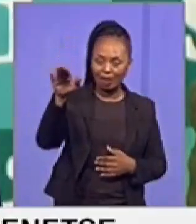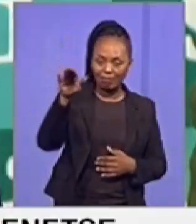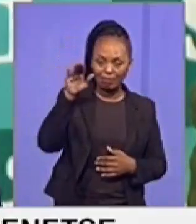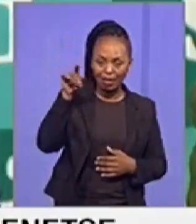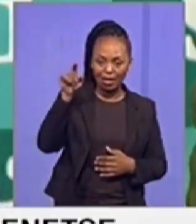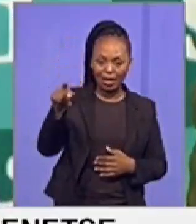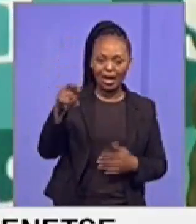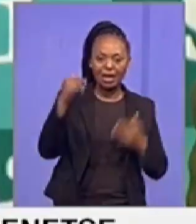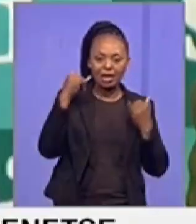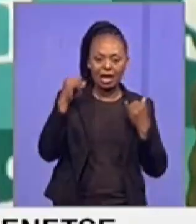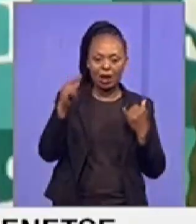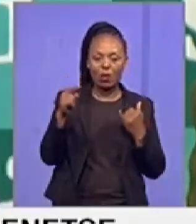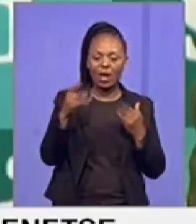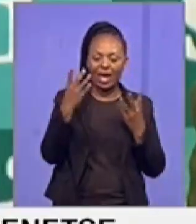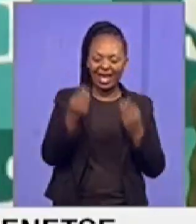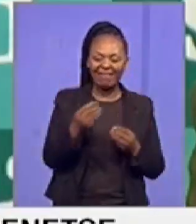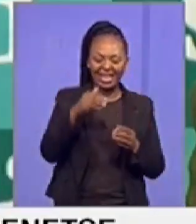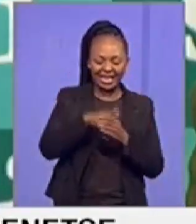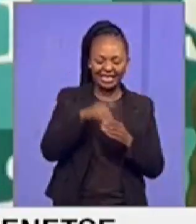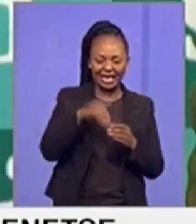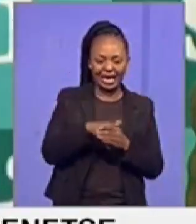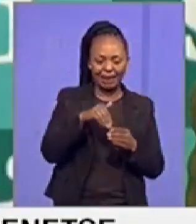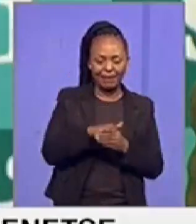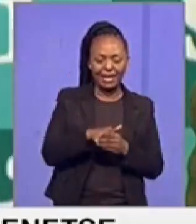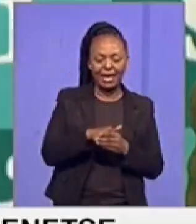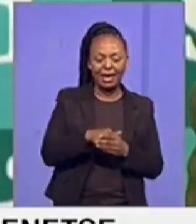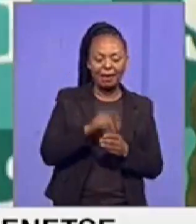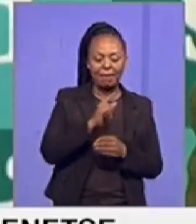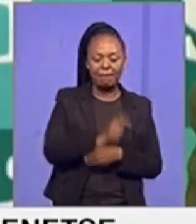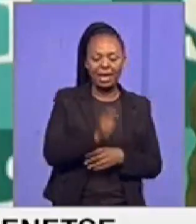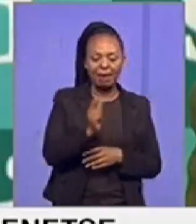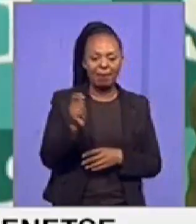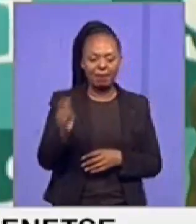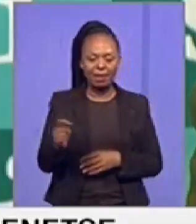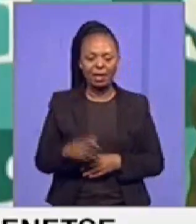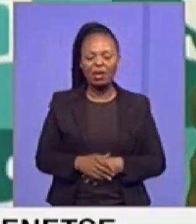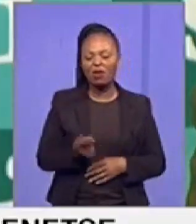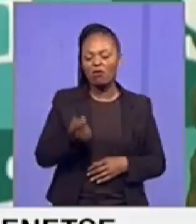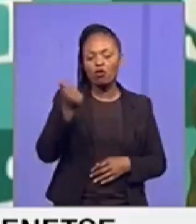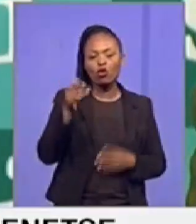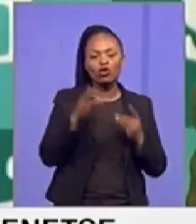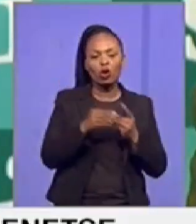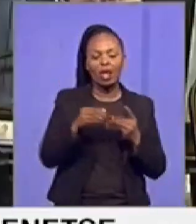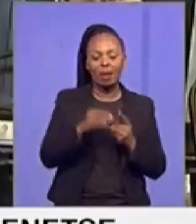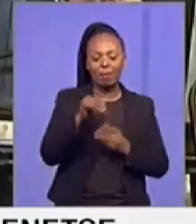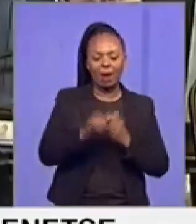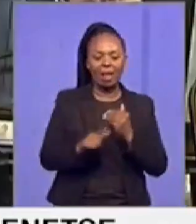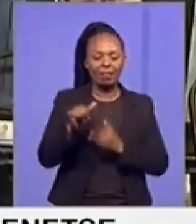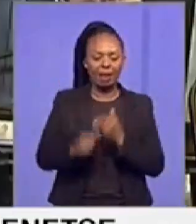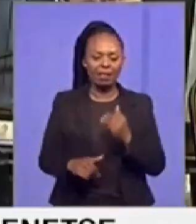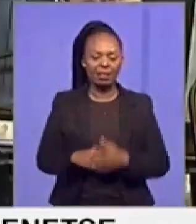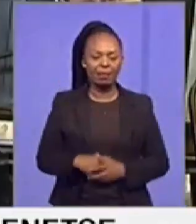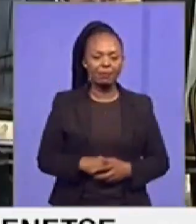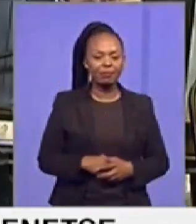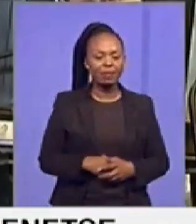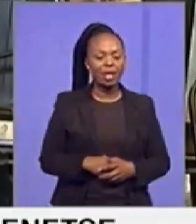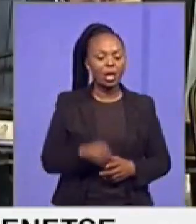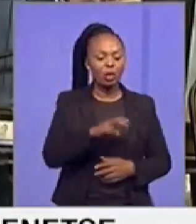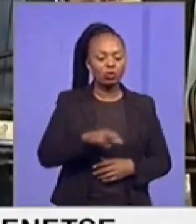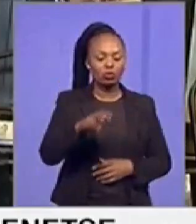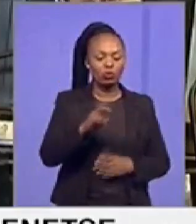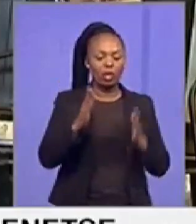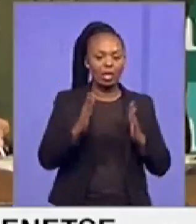they call an interim relief payment. It's a few dollars every month. Dihwai di batla ho beha